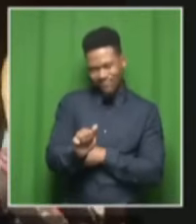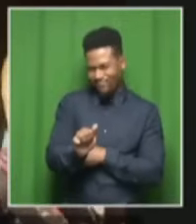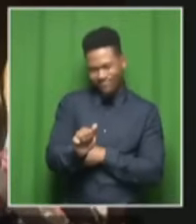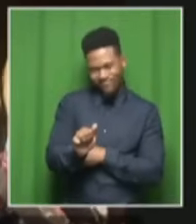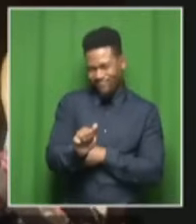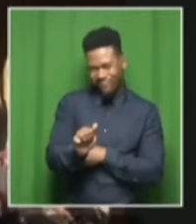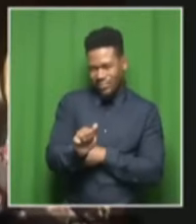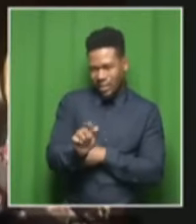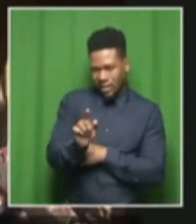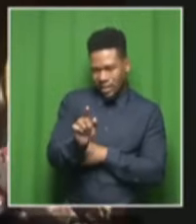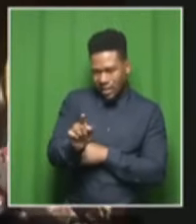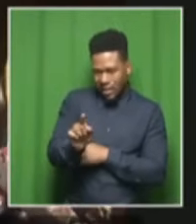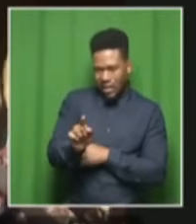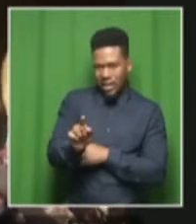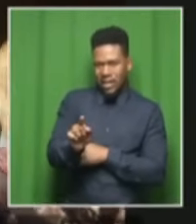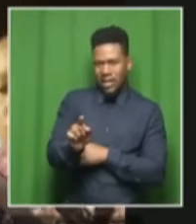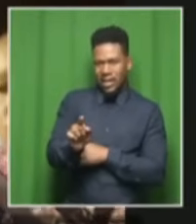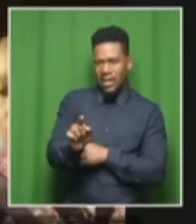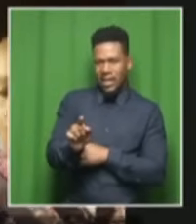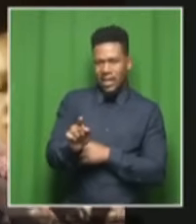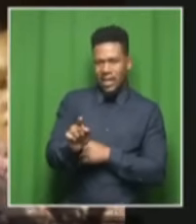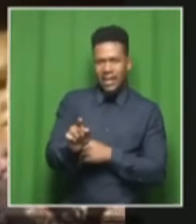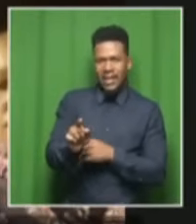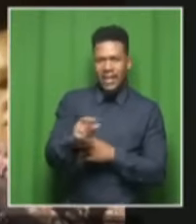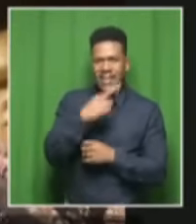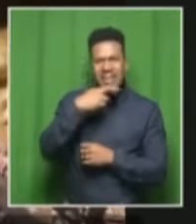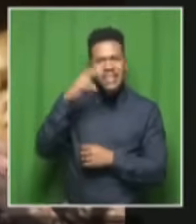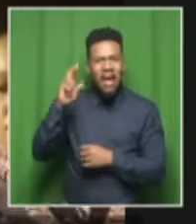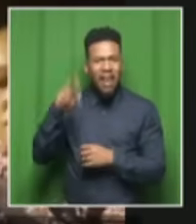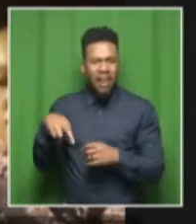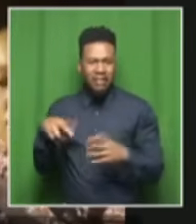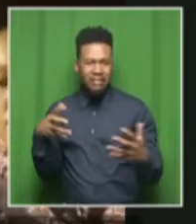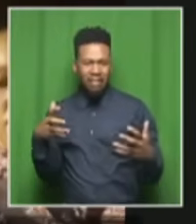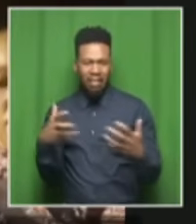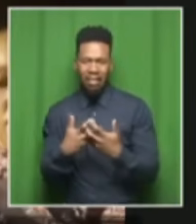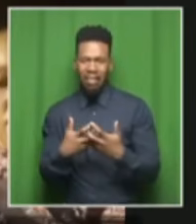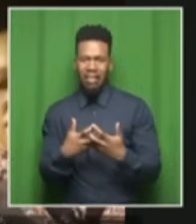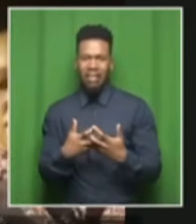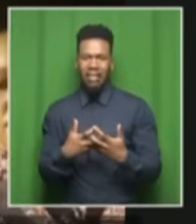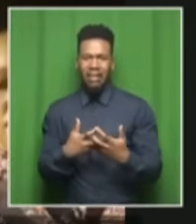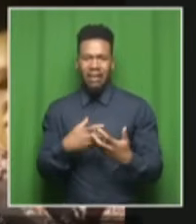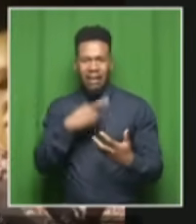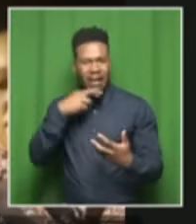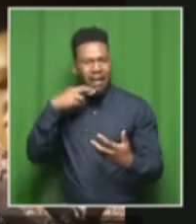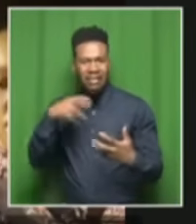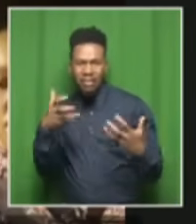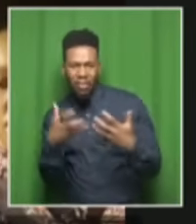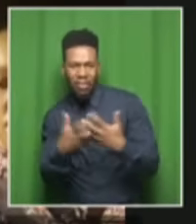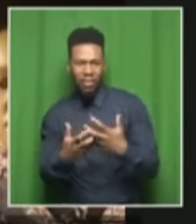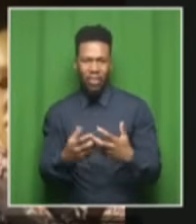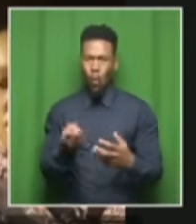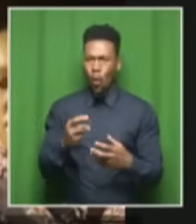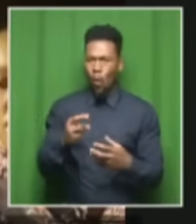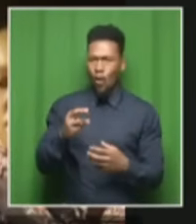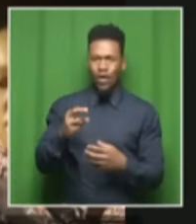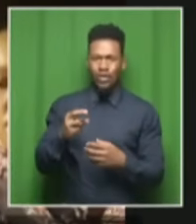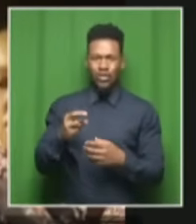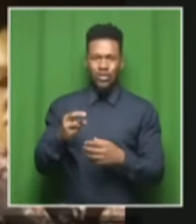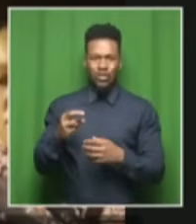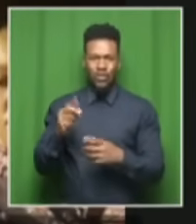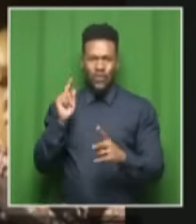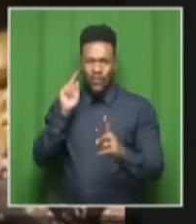be detached from the realities and the aspirations of our, you know, of us as young people in South